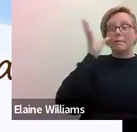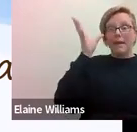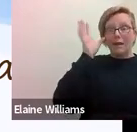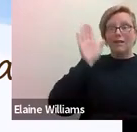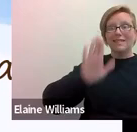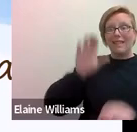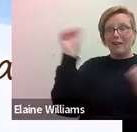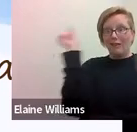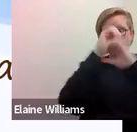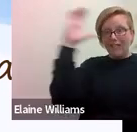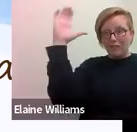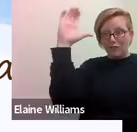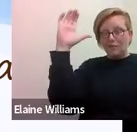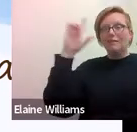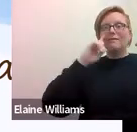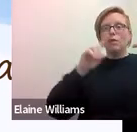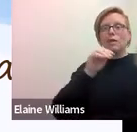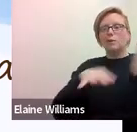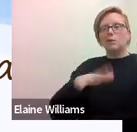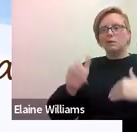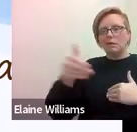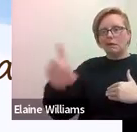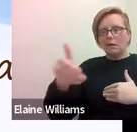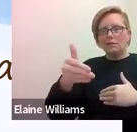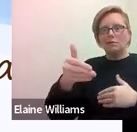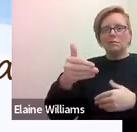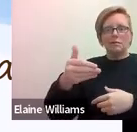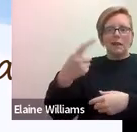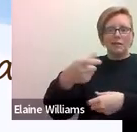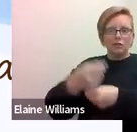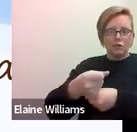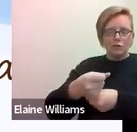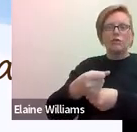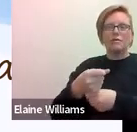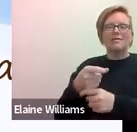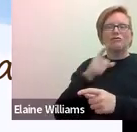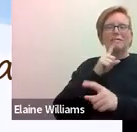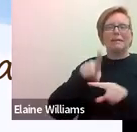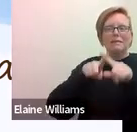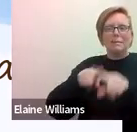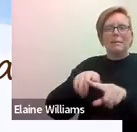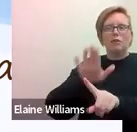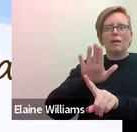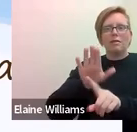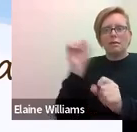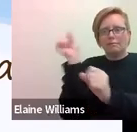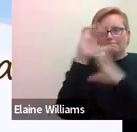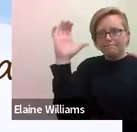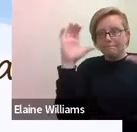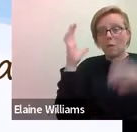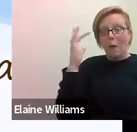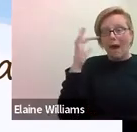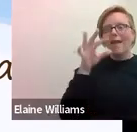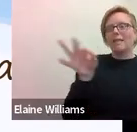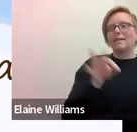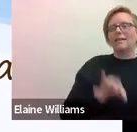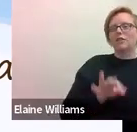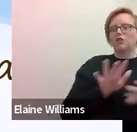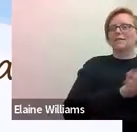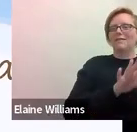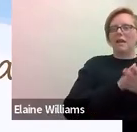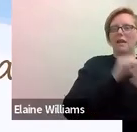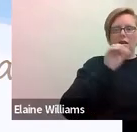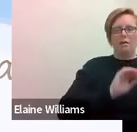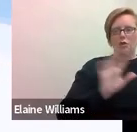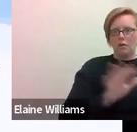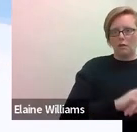next year, because there's not a clear definition of that standard of best meets the needs. So there's a